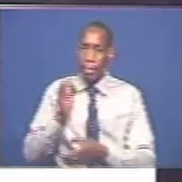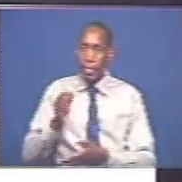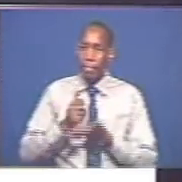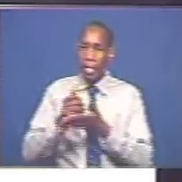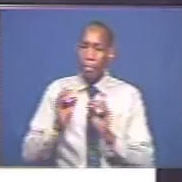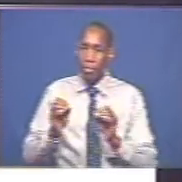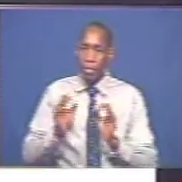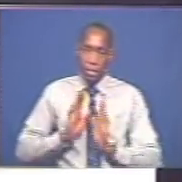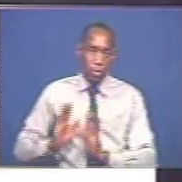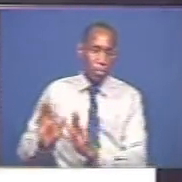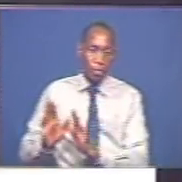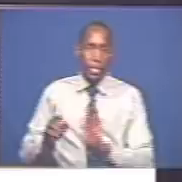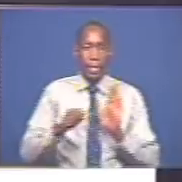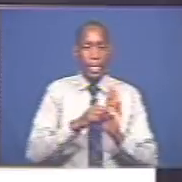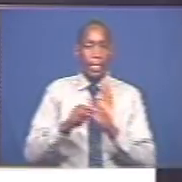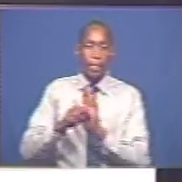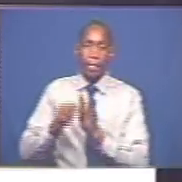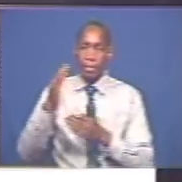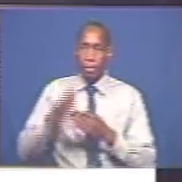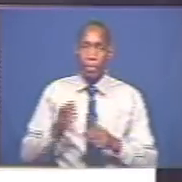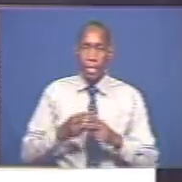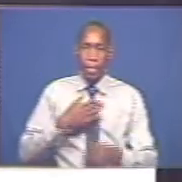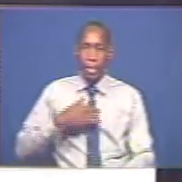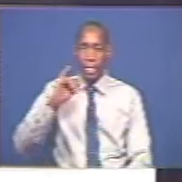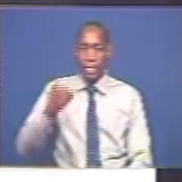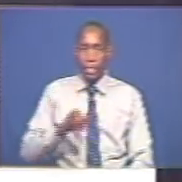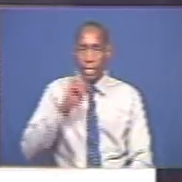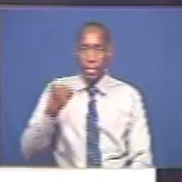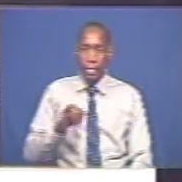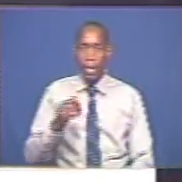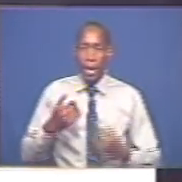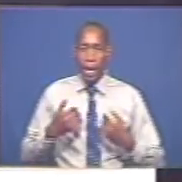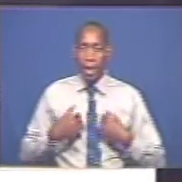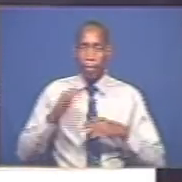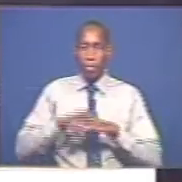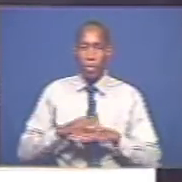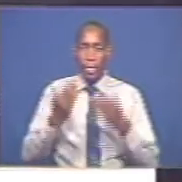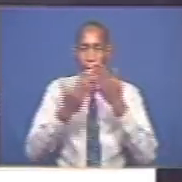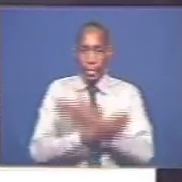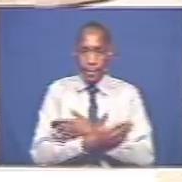But stop talking ill about the same. My name is John Jacob Kioria. You will have a good night, won't you?